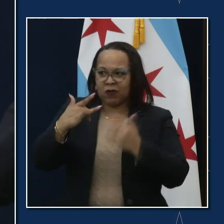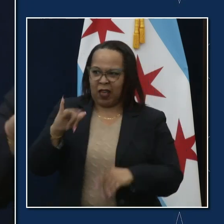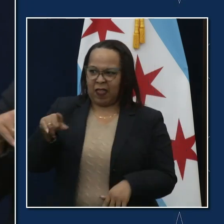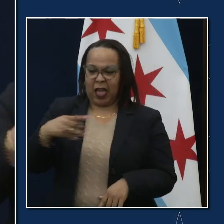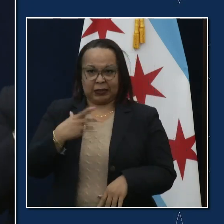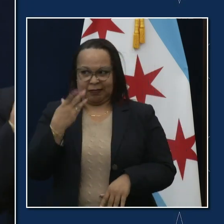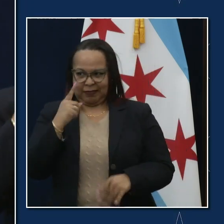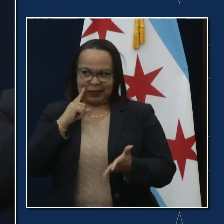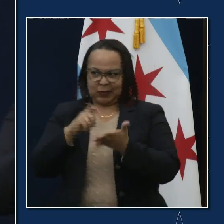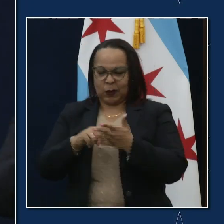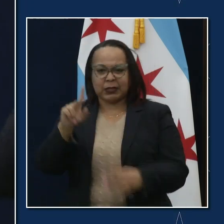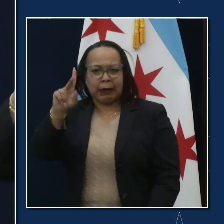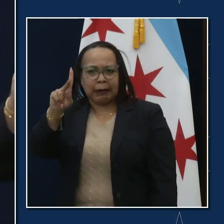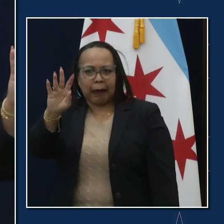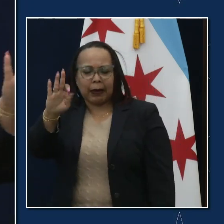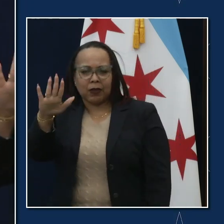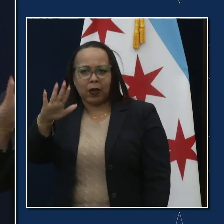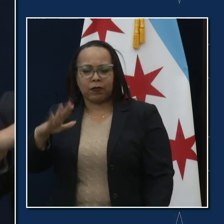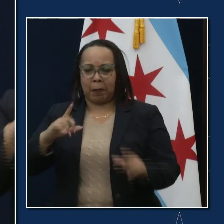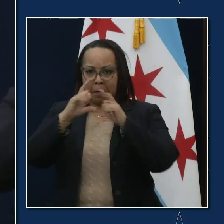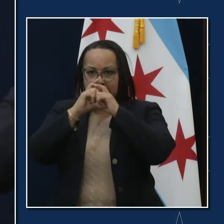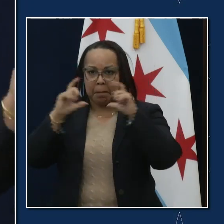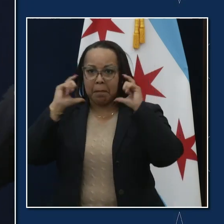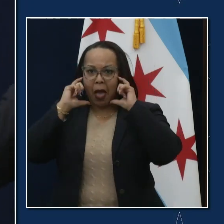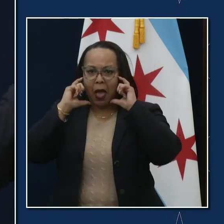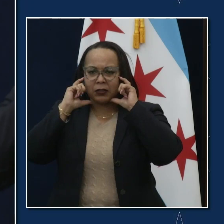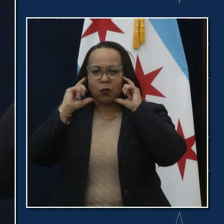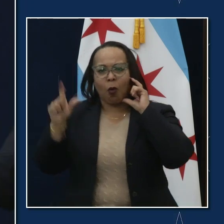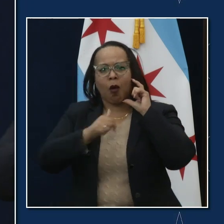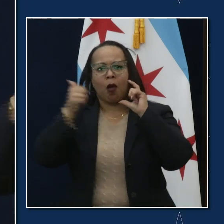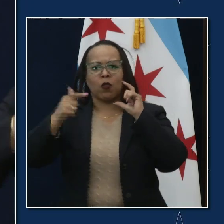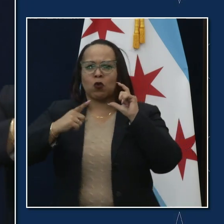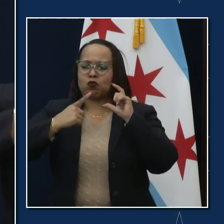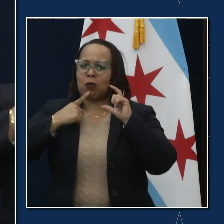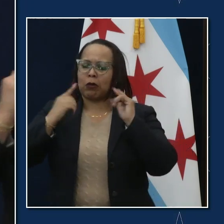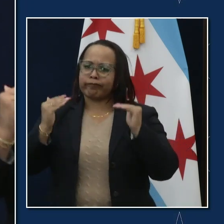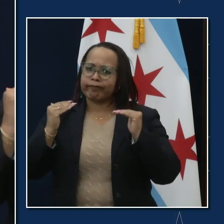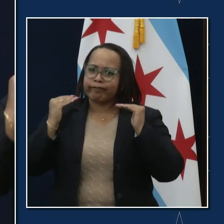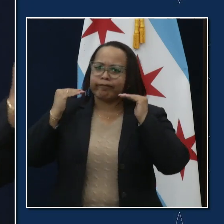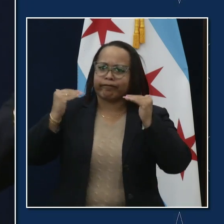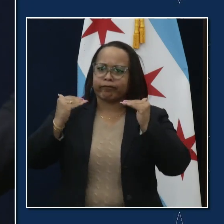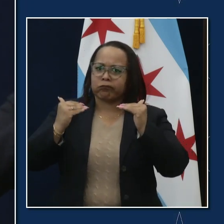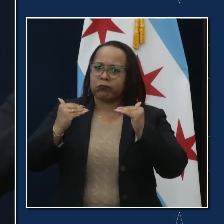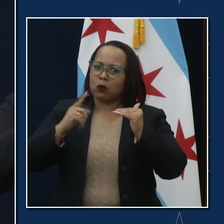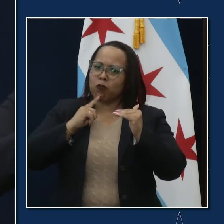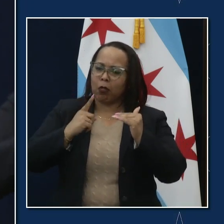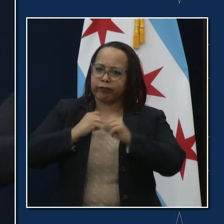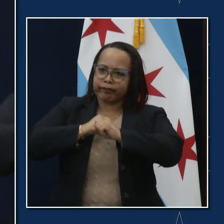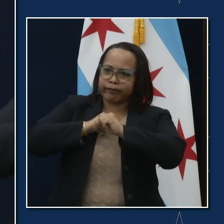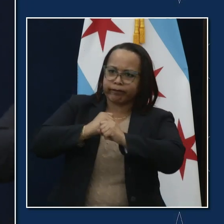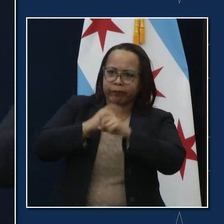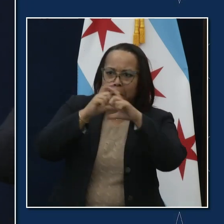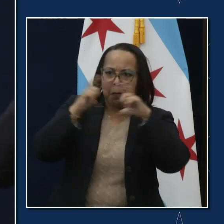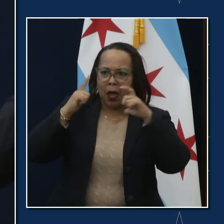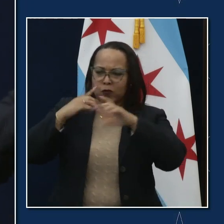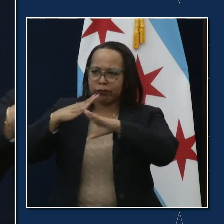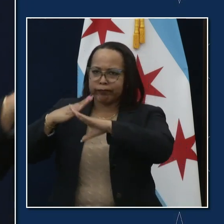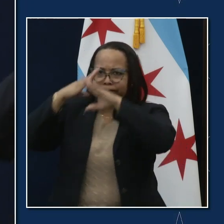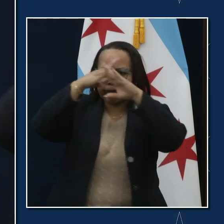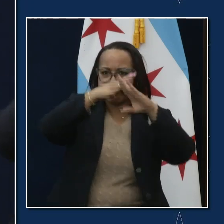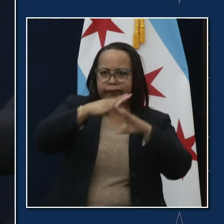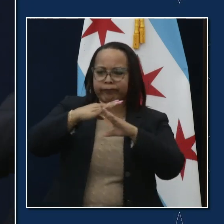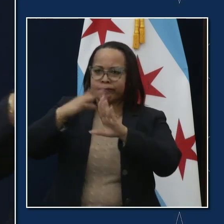a KN95 mask or some other kind of high-quality medical mask that is going to block